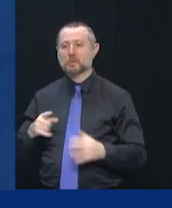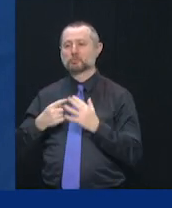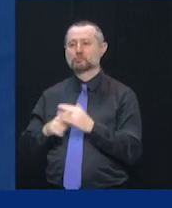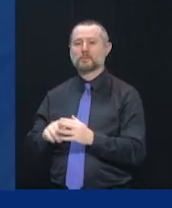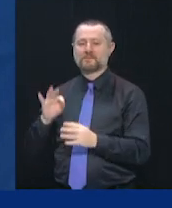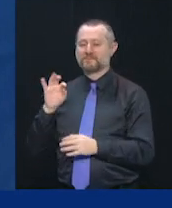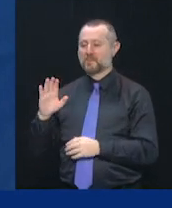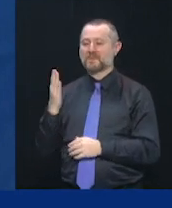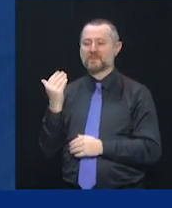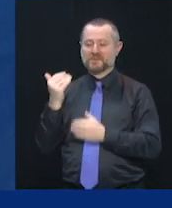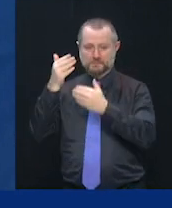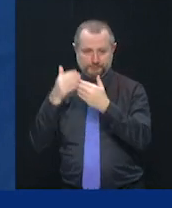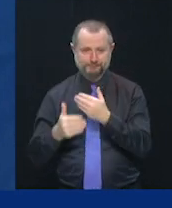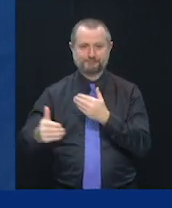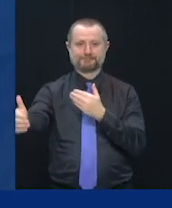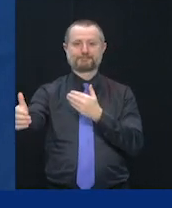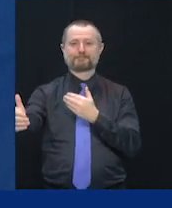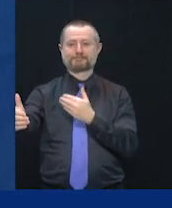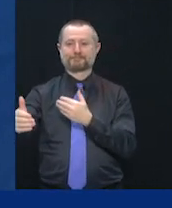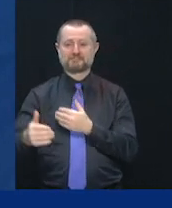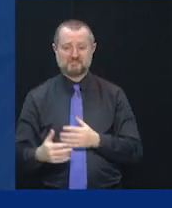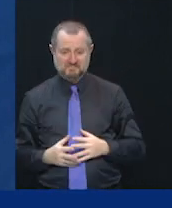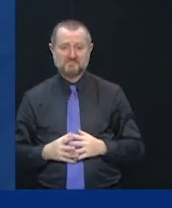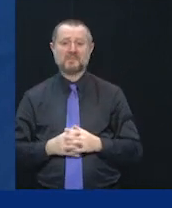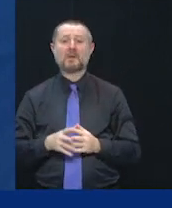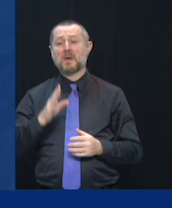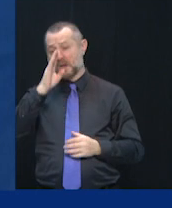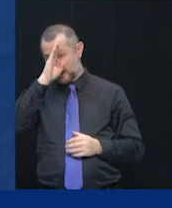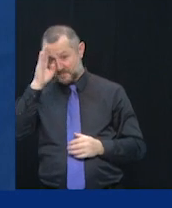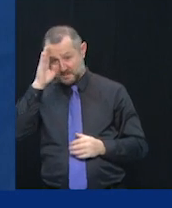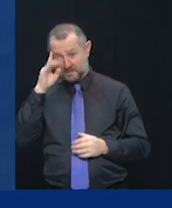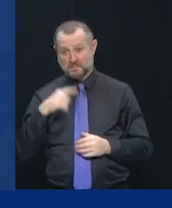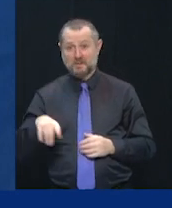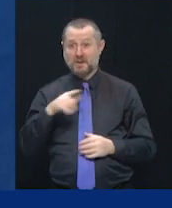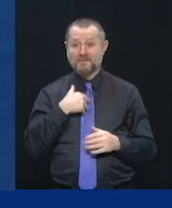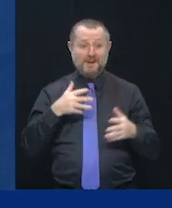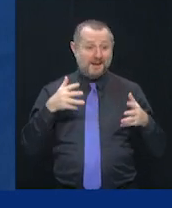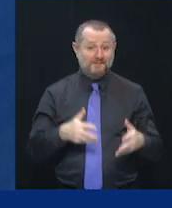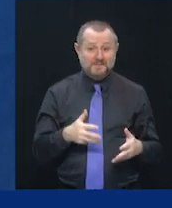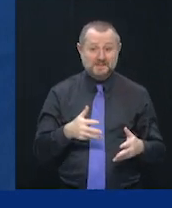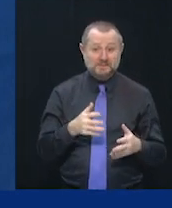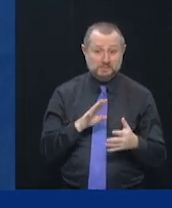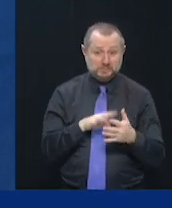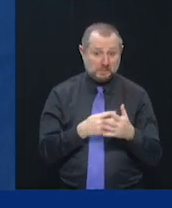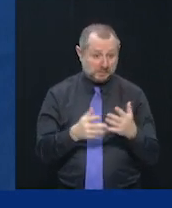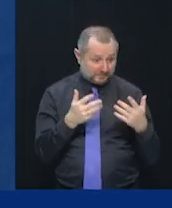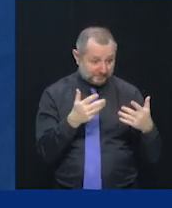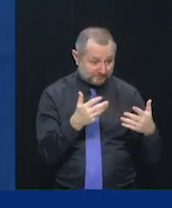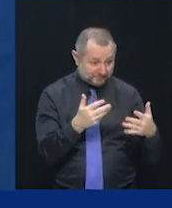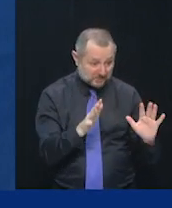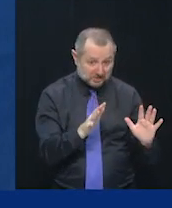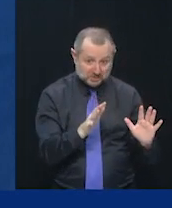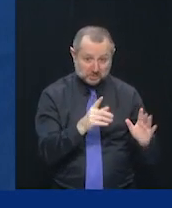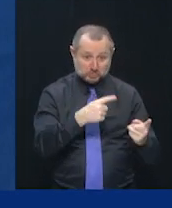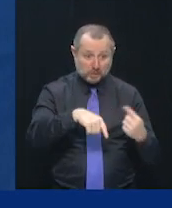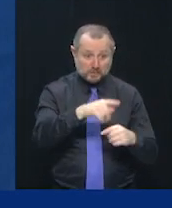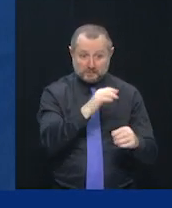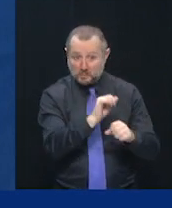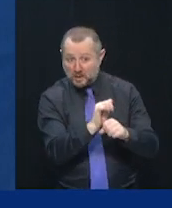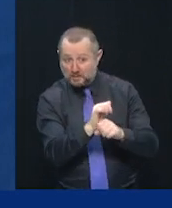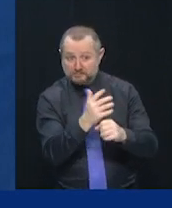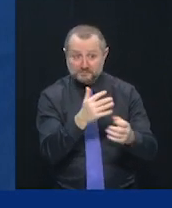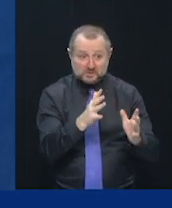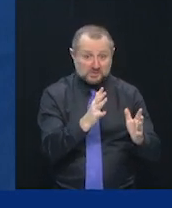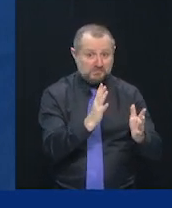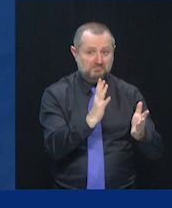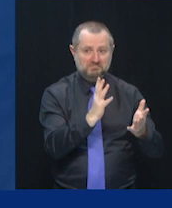The hospitals will still get enough doses to do who they have to do and who they've scheduled, and any workers who they can convince to